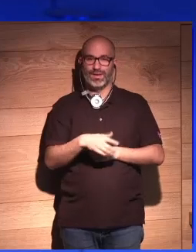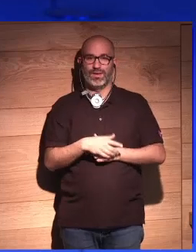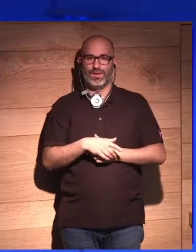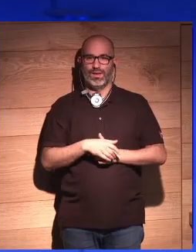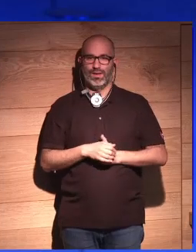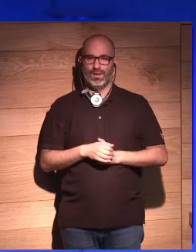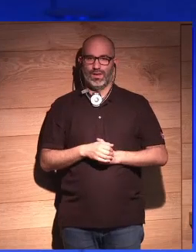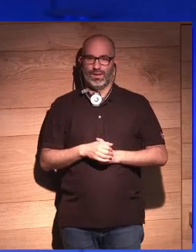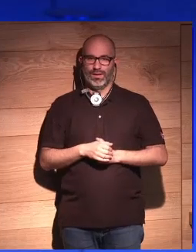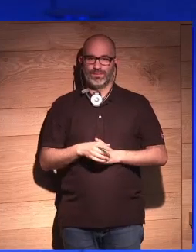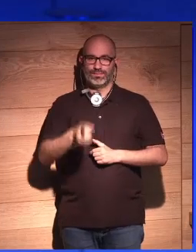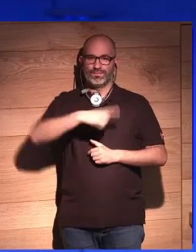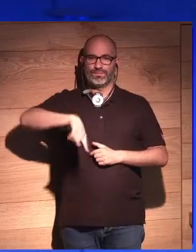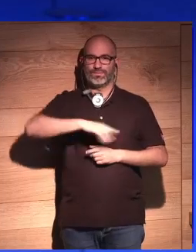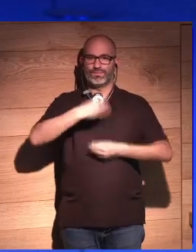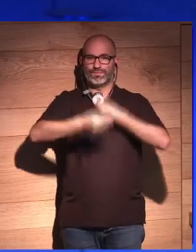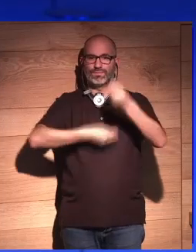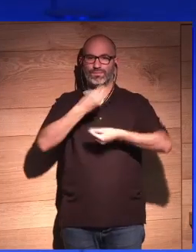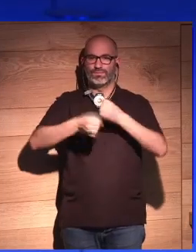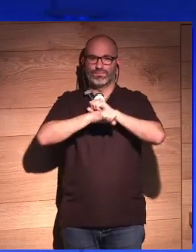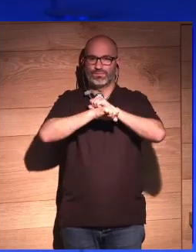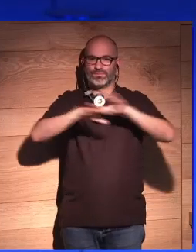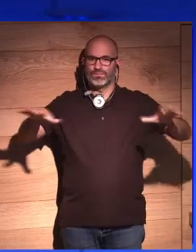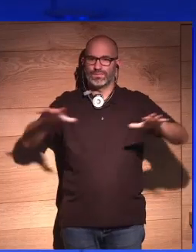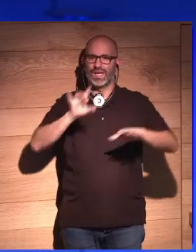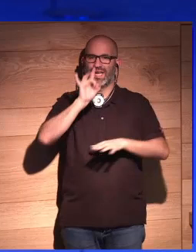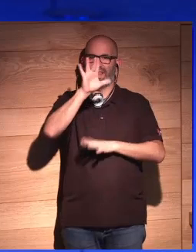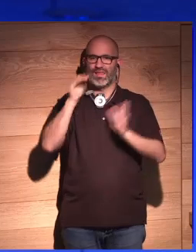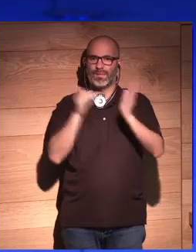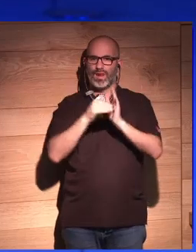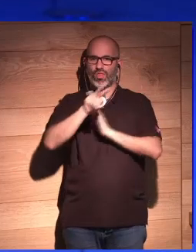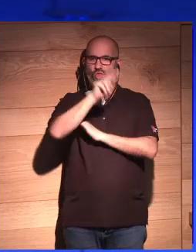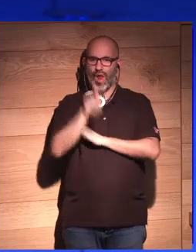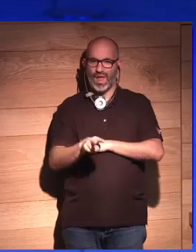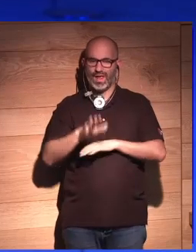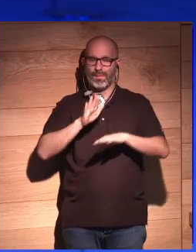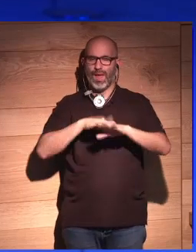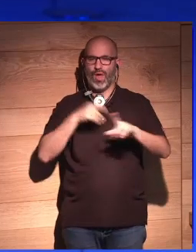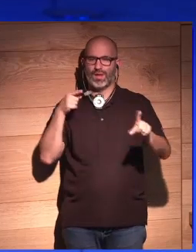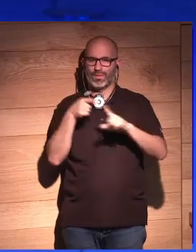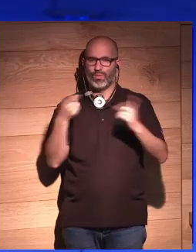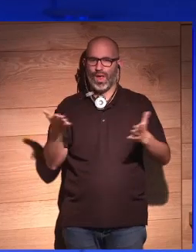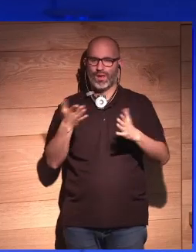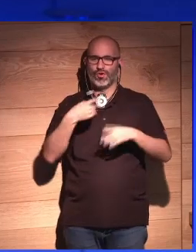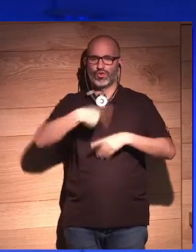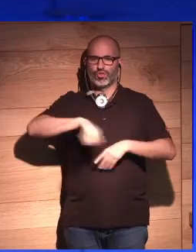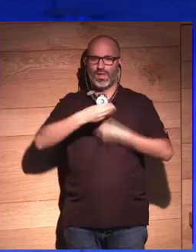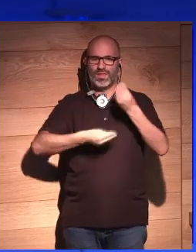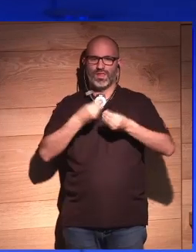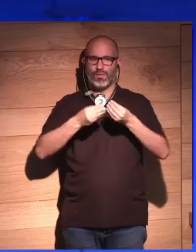fund development of a prototype, and ended up raising $2.5 million, and it immediately went into production.